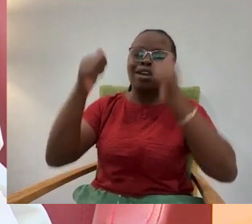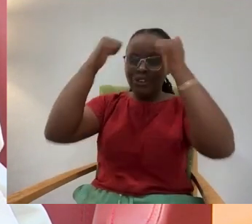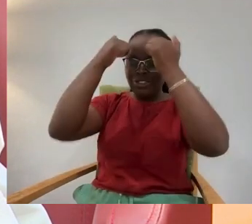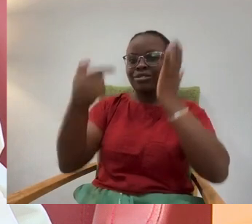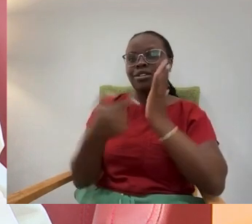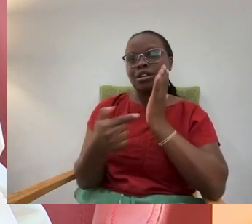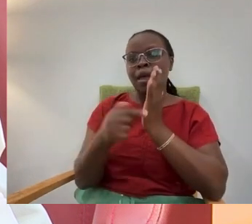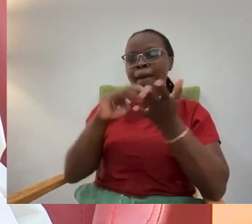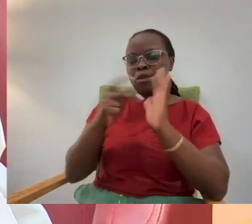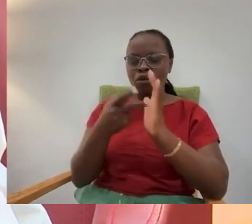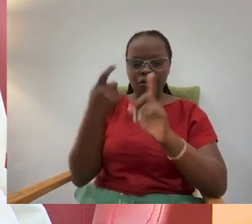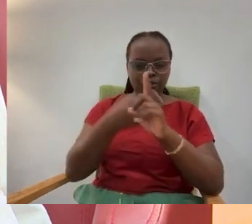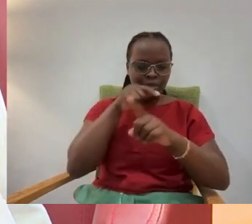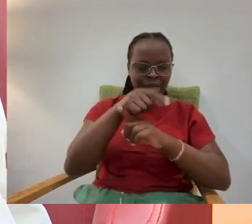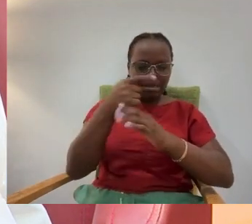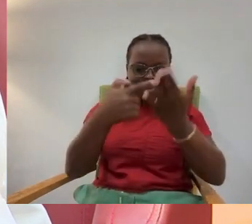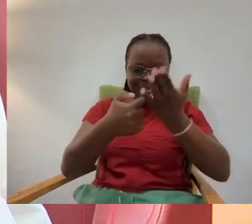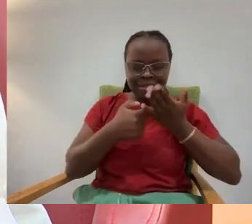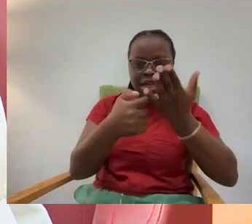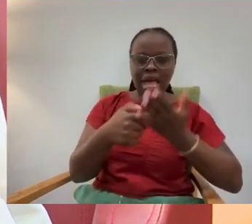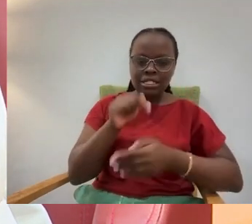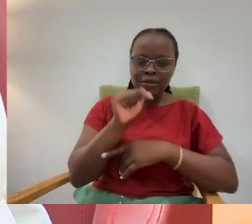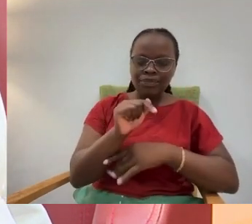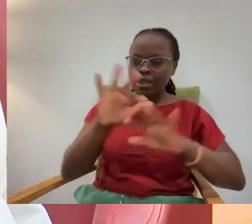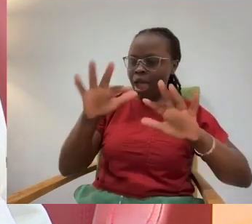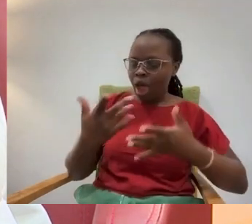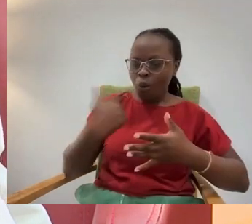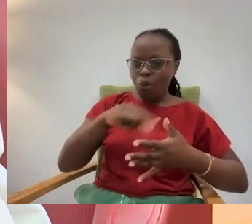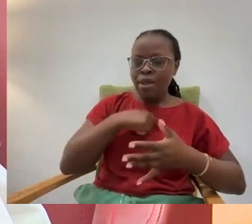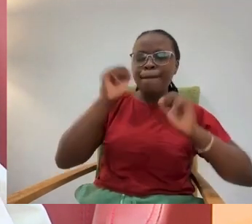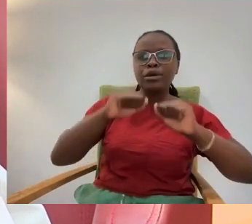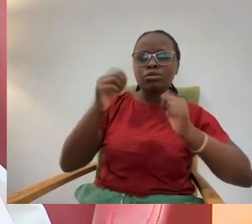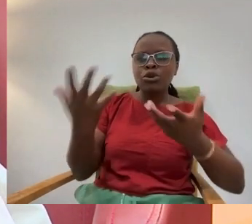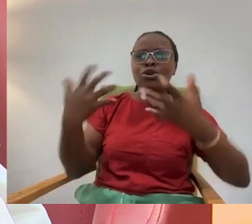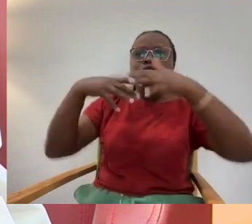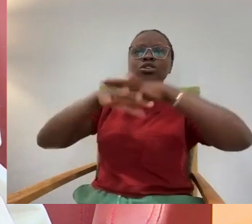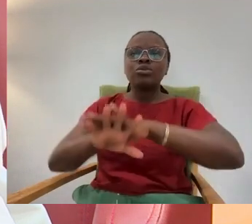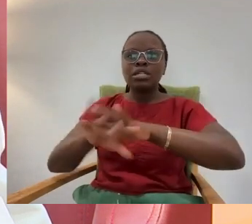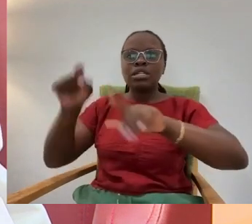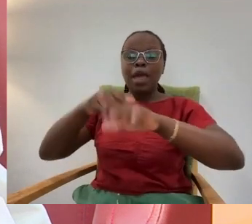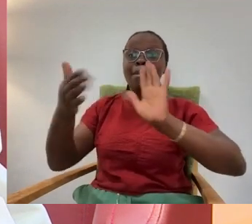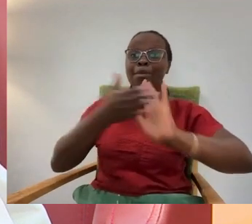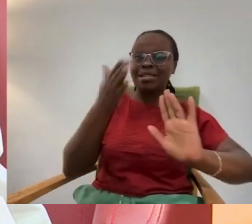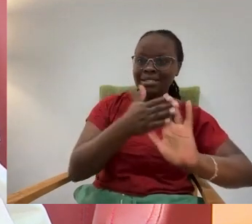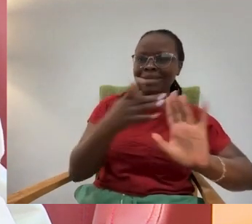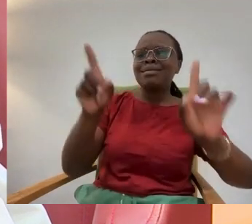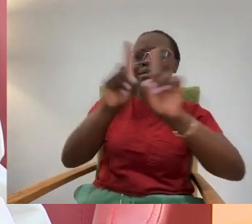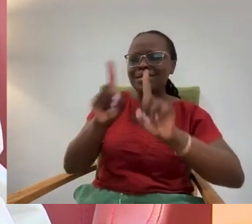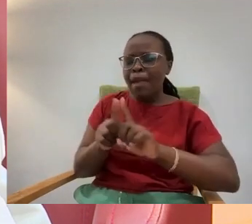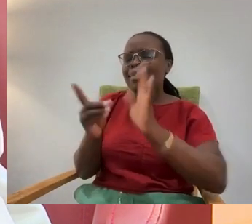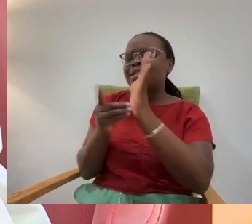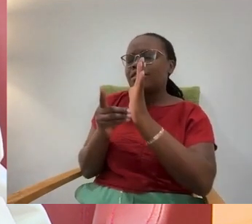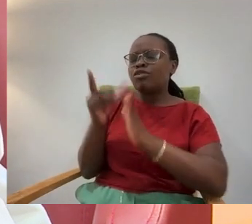point of discussing of how we can be able to integrate it during emergencies, but now developing it to